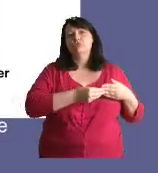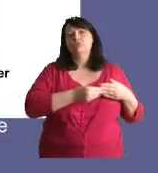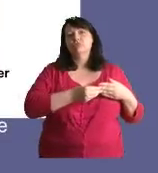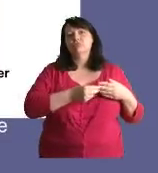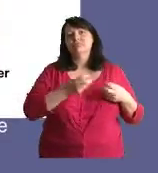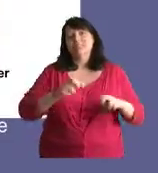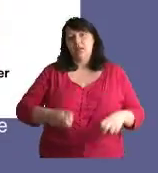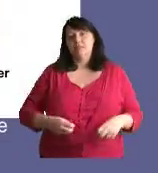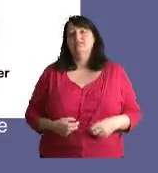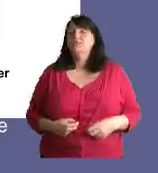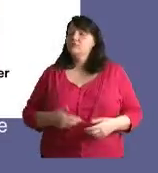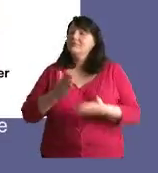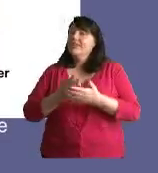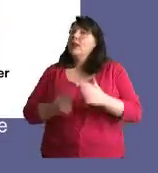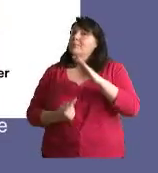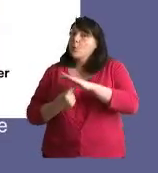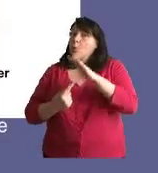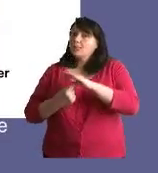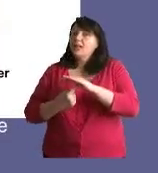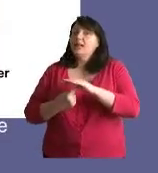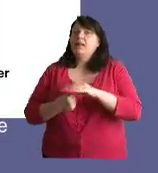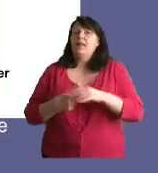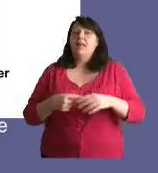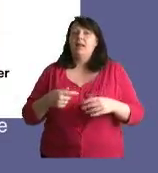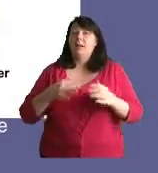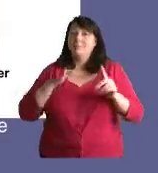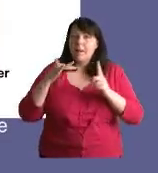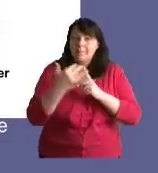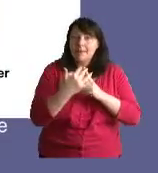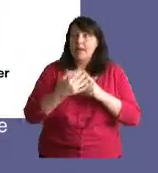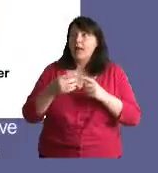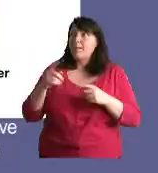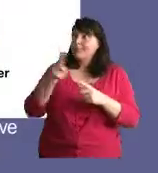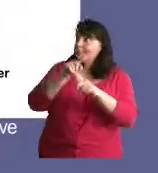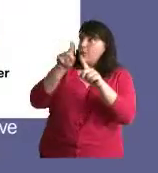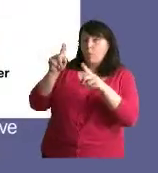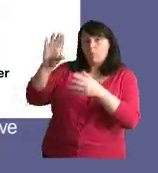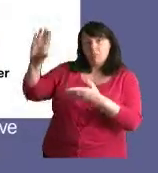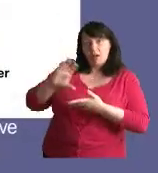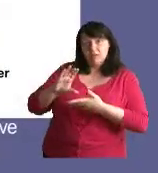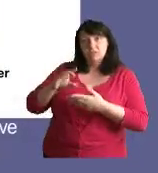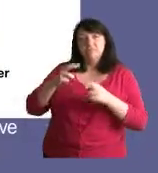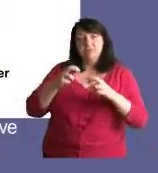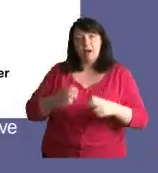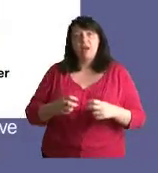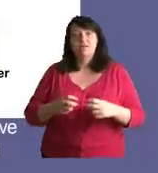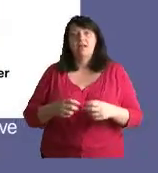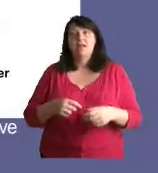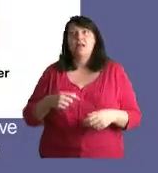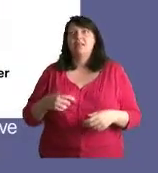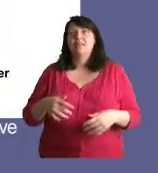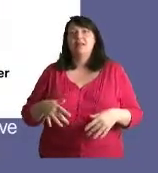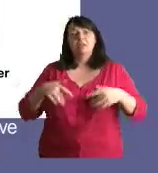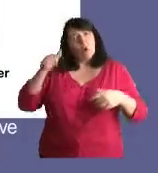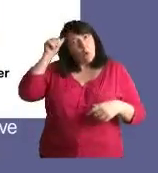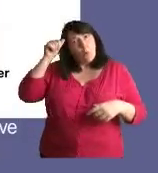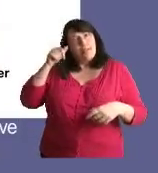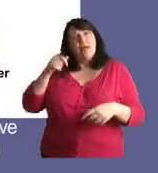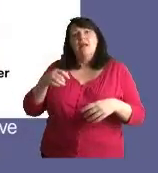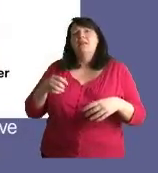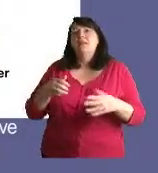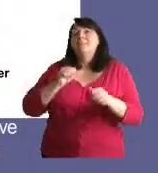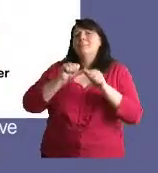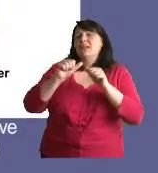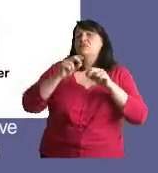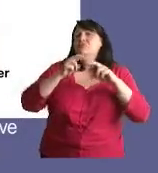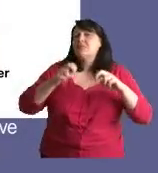It's really important that the public and people who fund research, it's important they realise that the best research is going to have